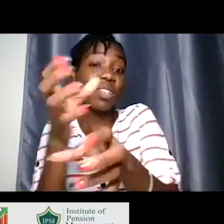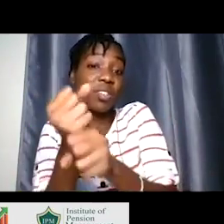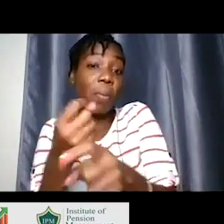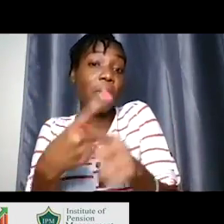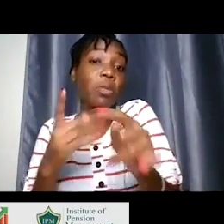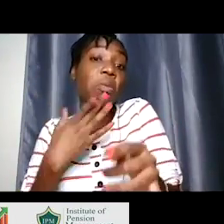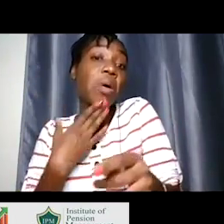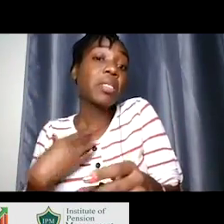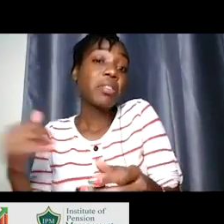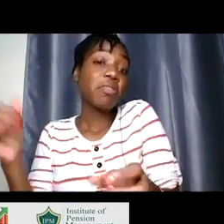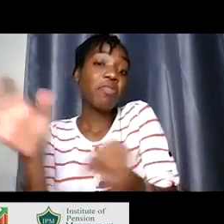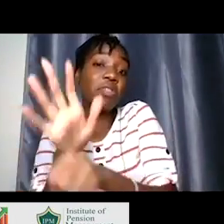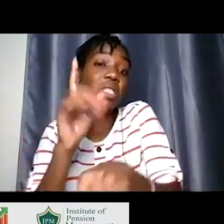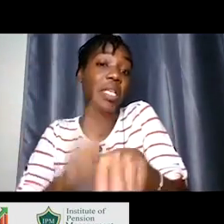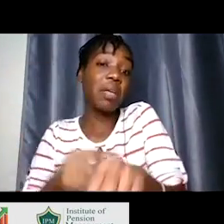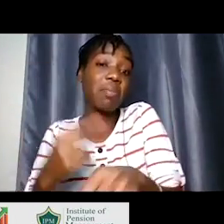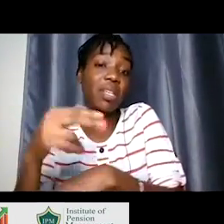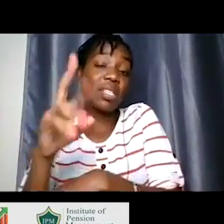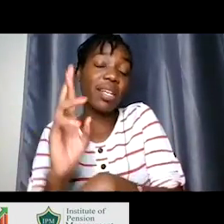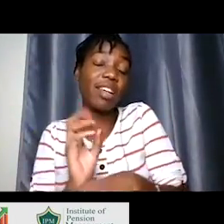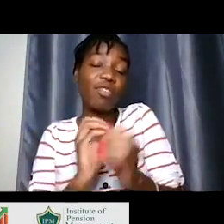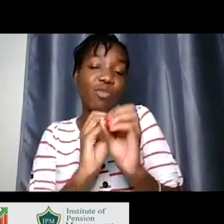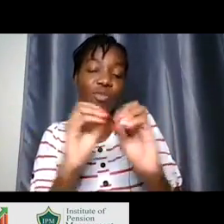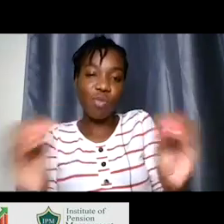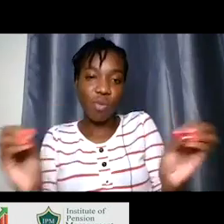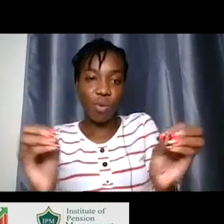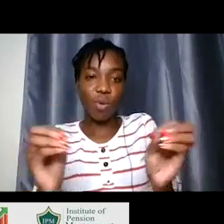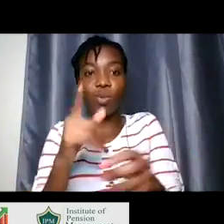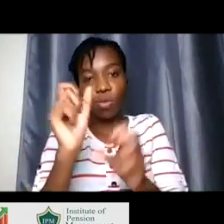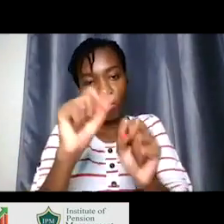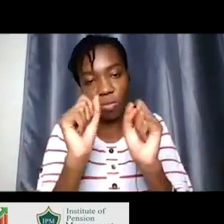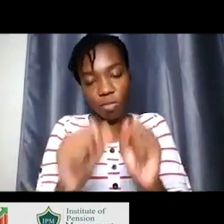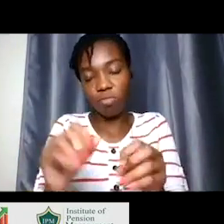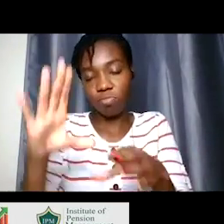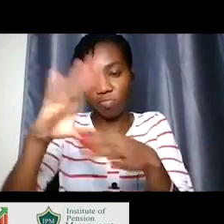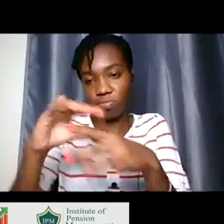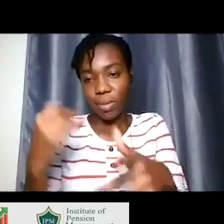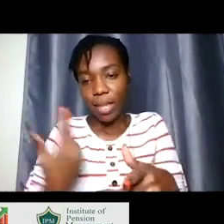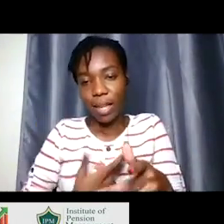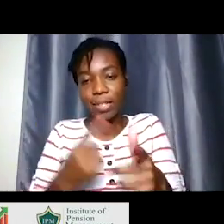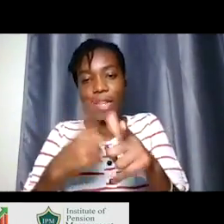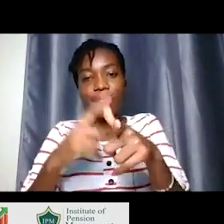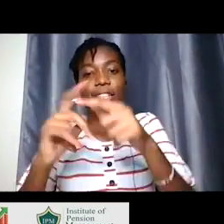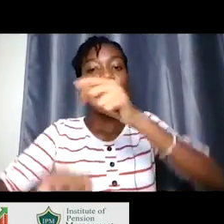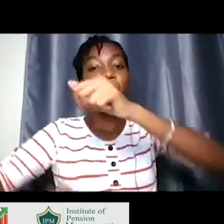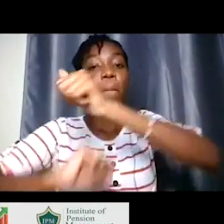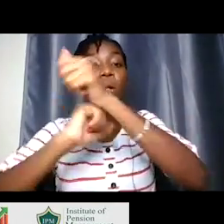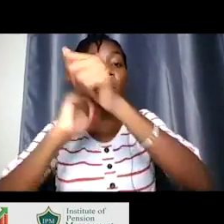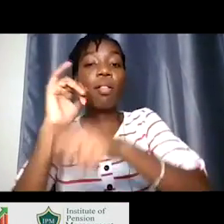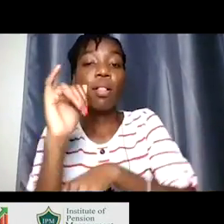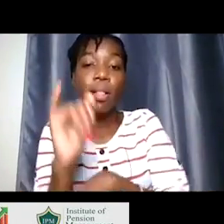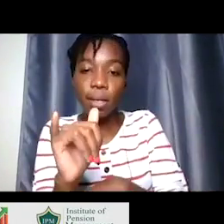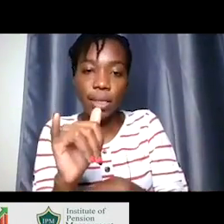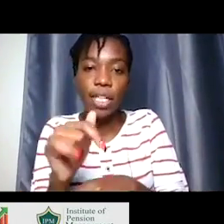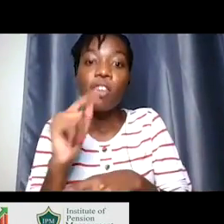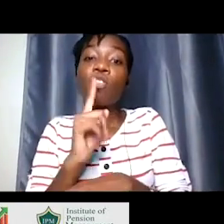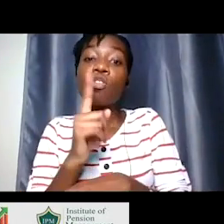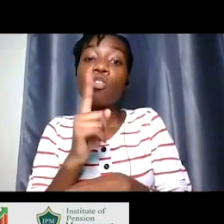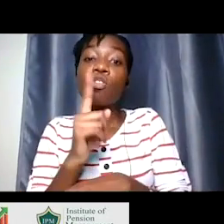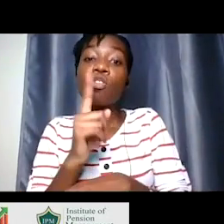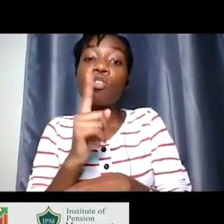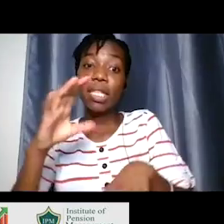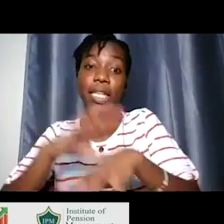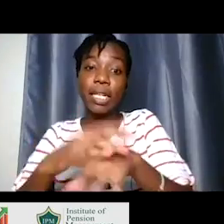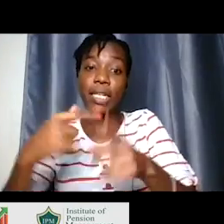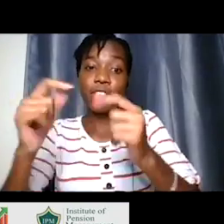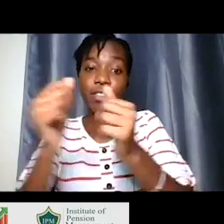even a full-time and you don't want to manage the people, please get in touch with us and we'll be able to support you on that. So this is Get It Right to the Tara Solutions. We're on a